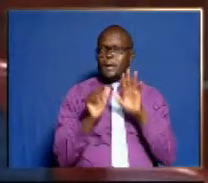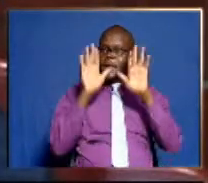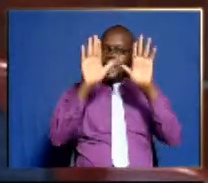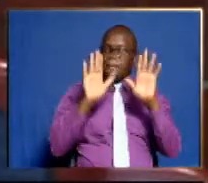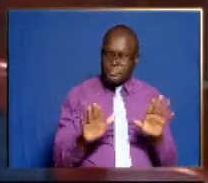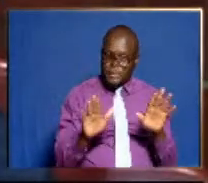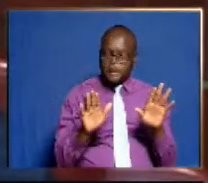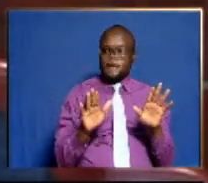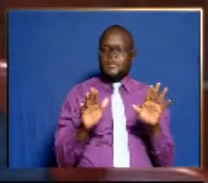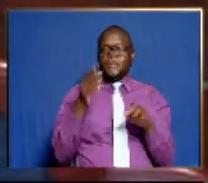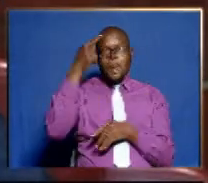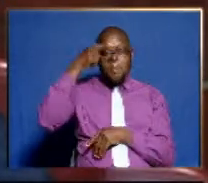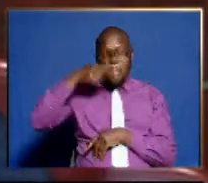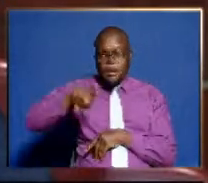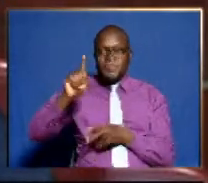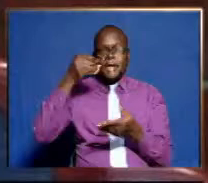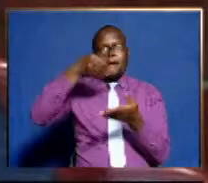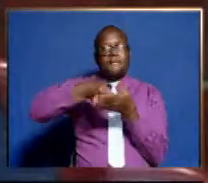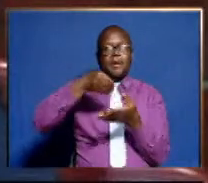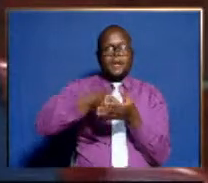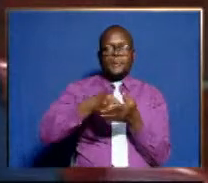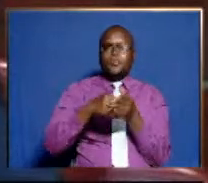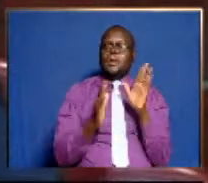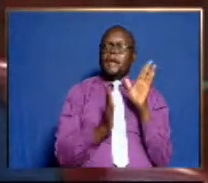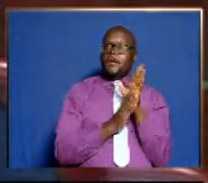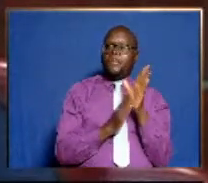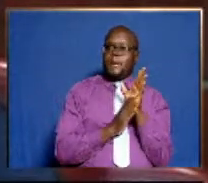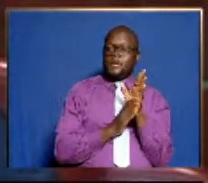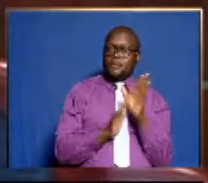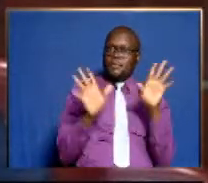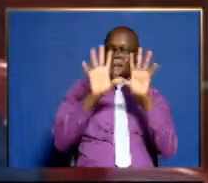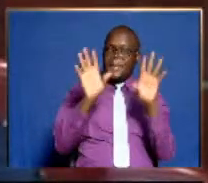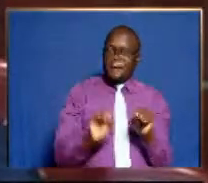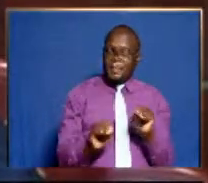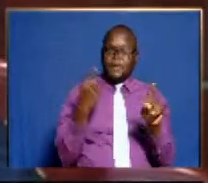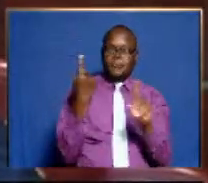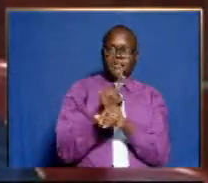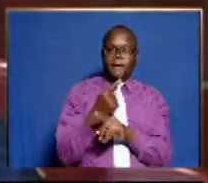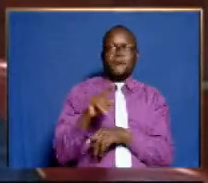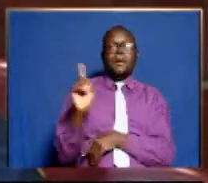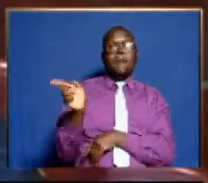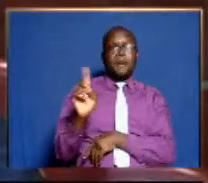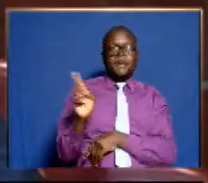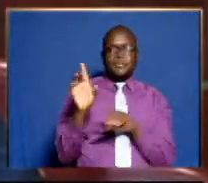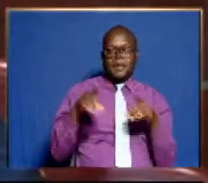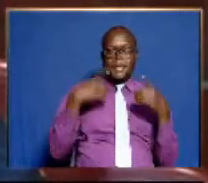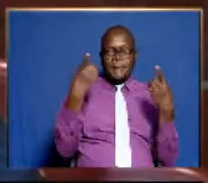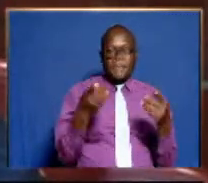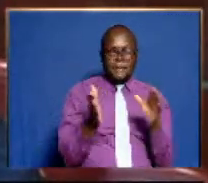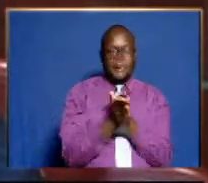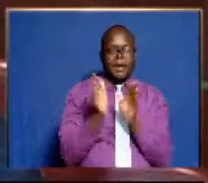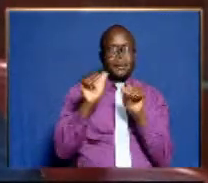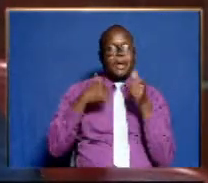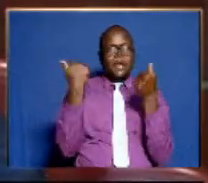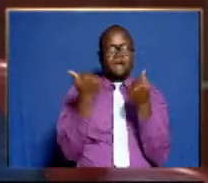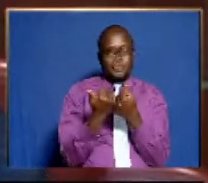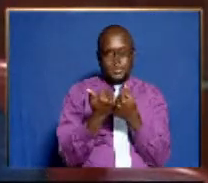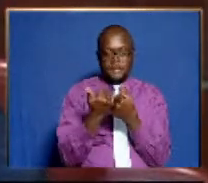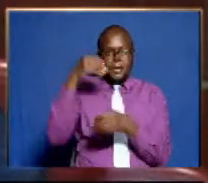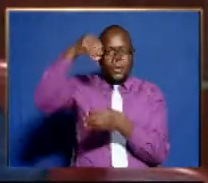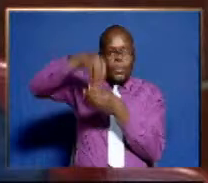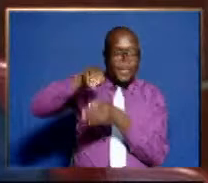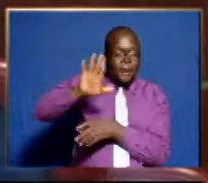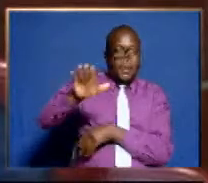significant policy and financial recommendations of the budget of the various ministries, departments, and agencies within their